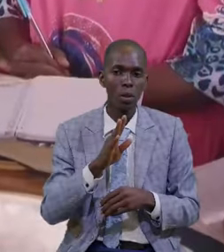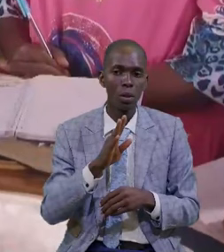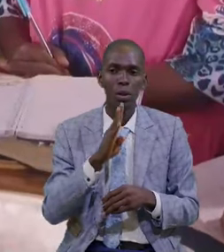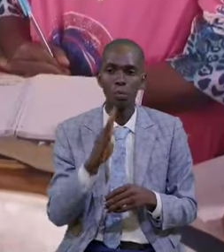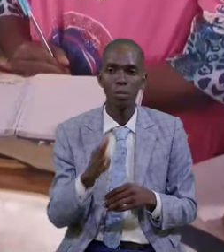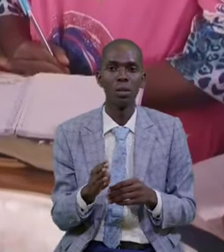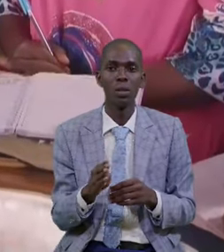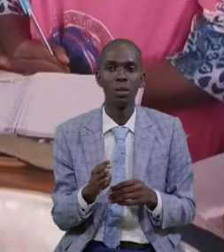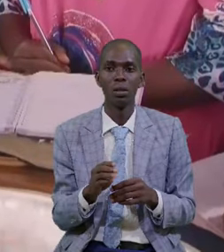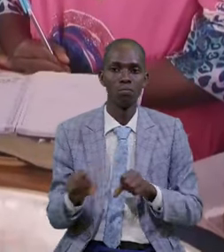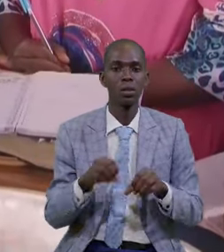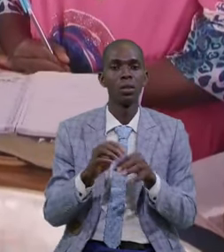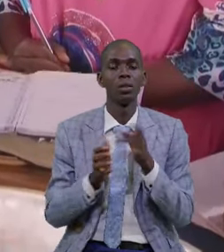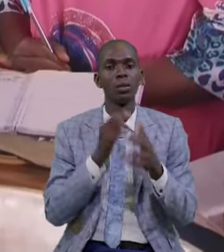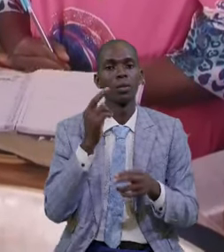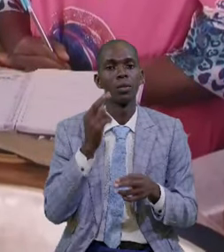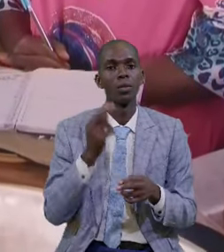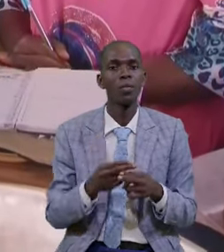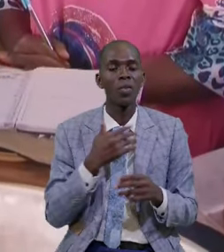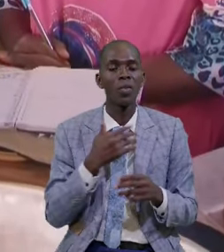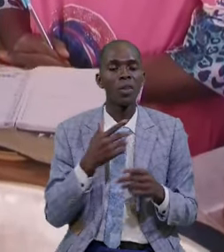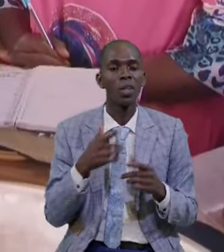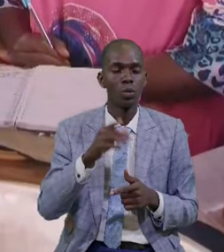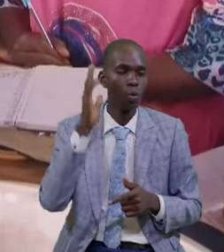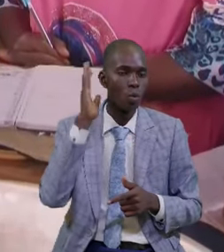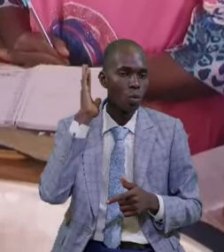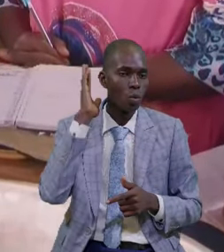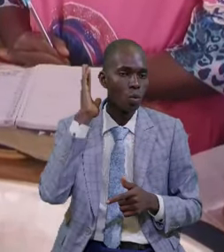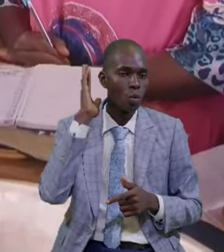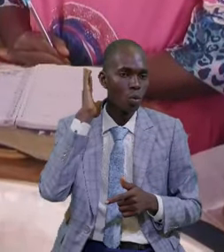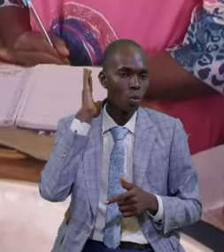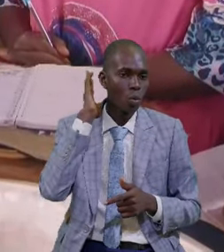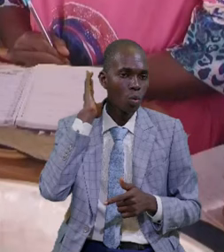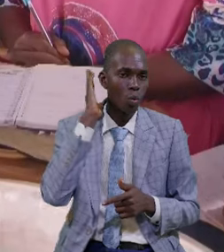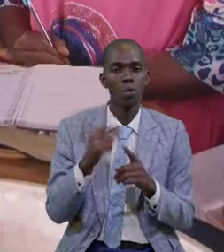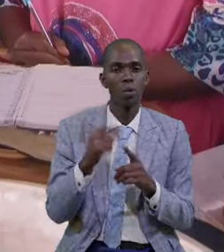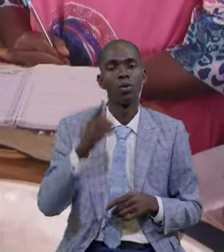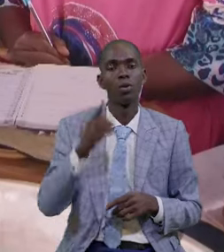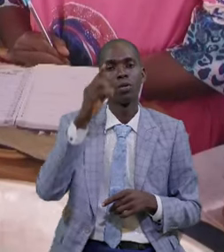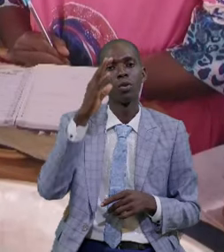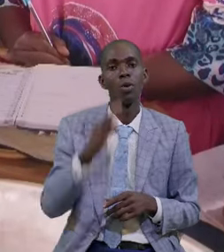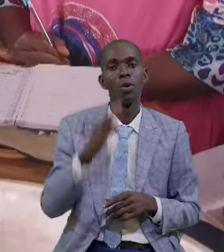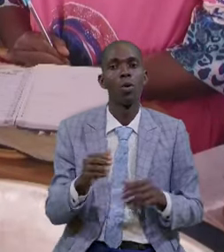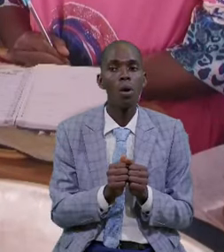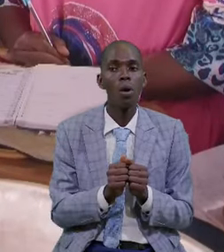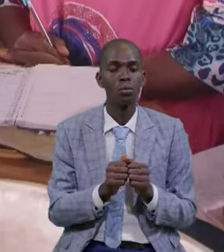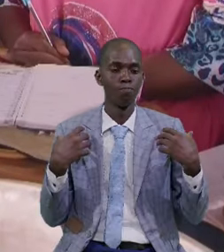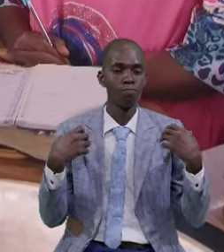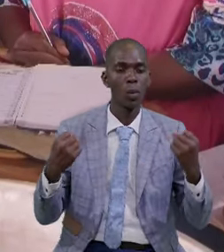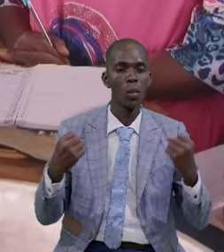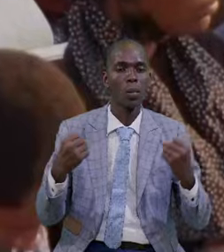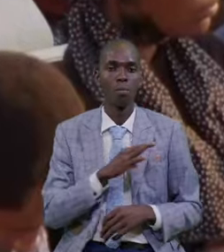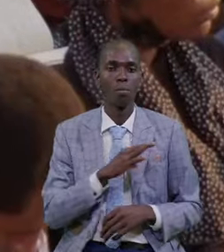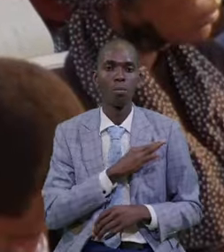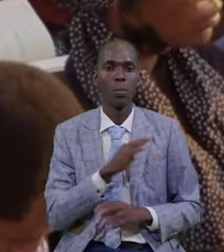name. And then you will speak the word of God with boldness. It tells us